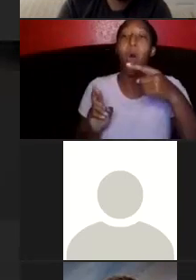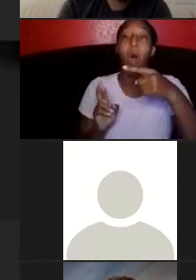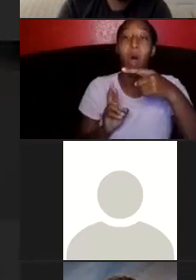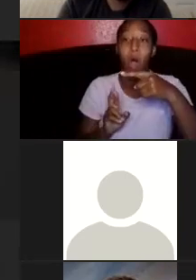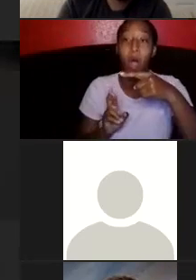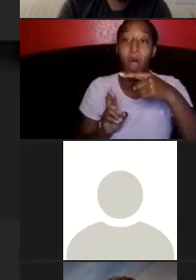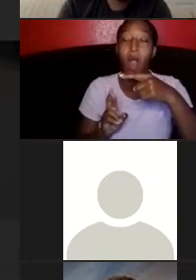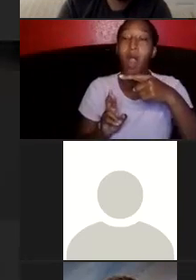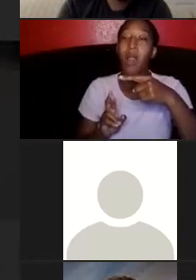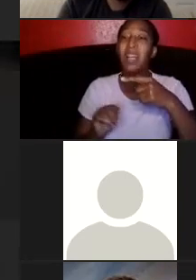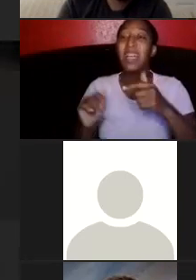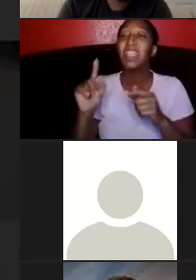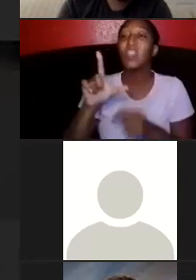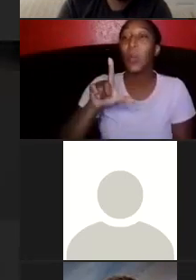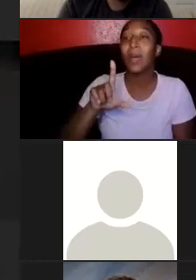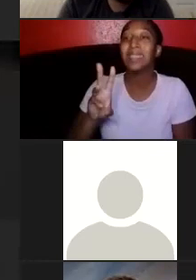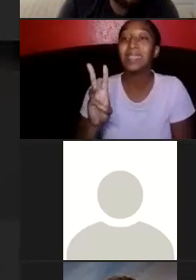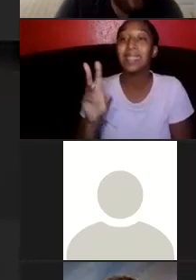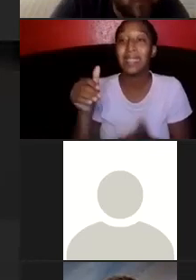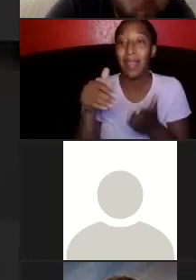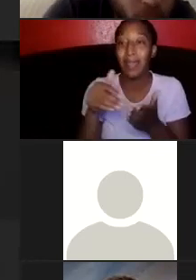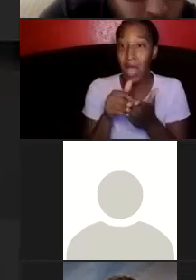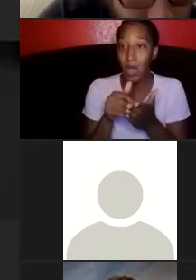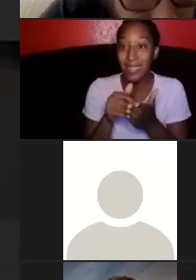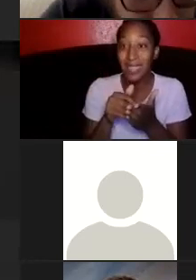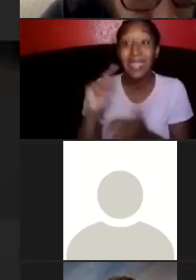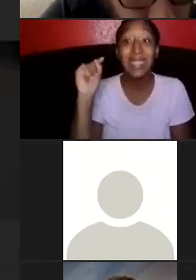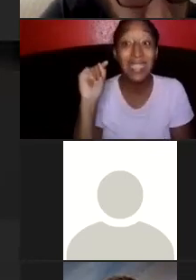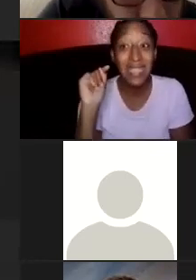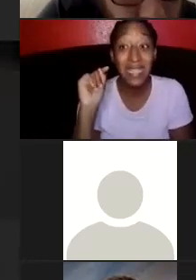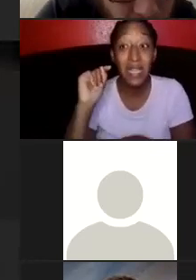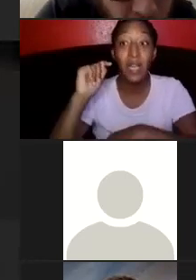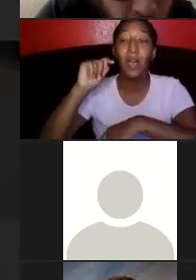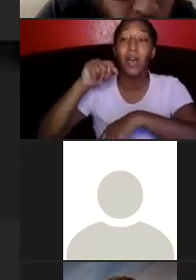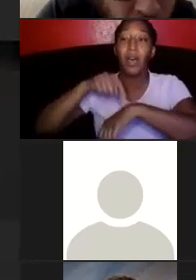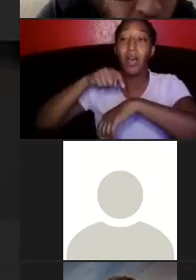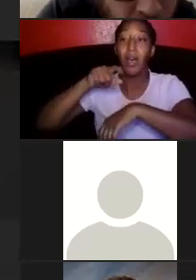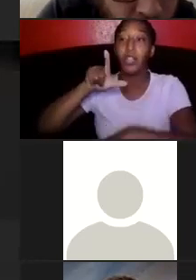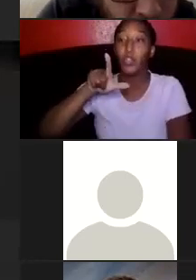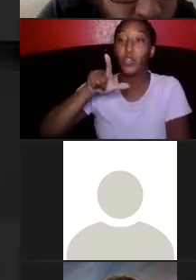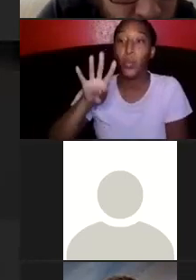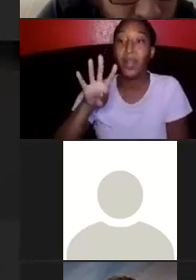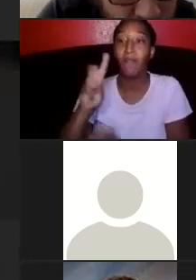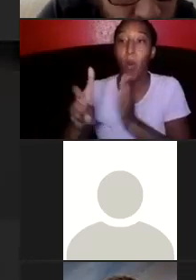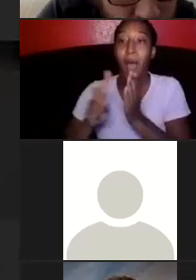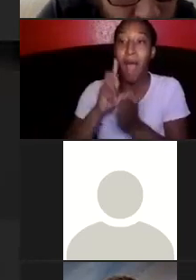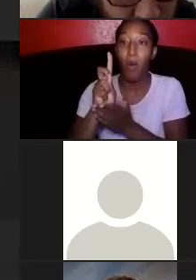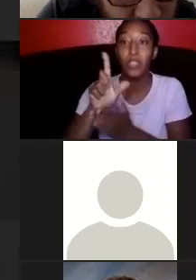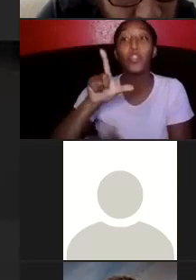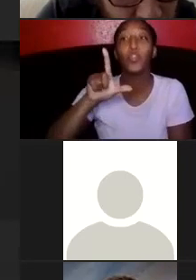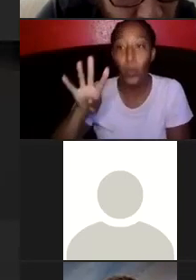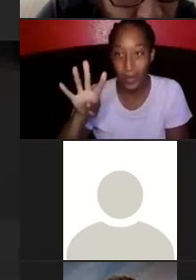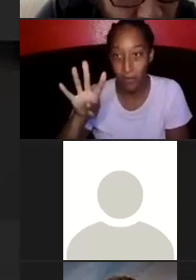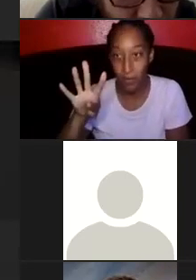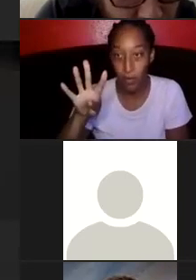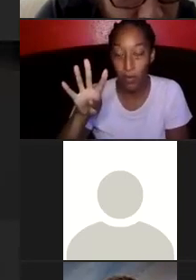26,000. T is 24, right? Because this satellite makes a complete trip